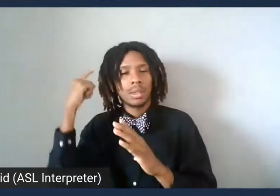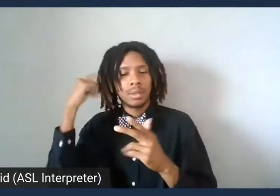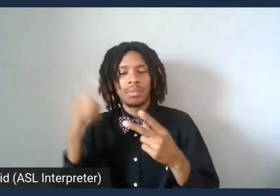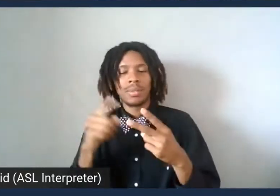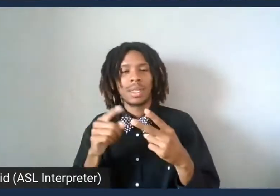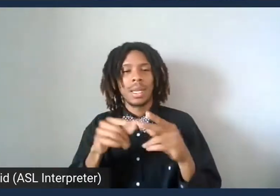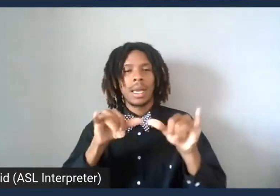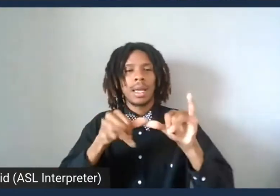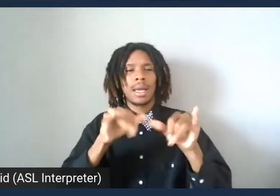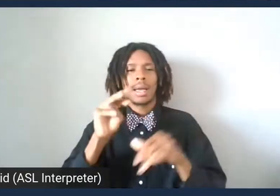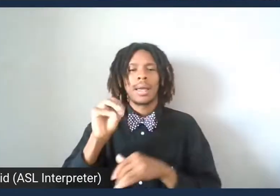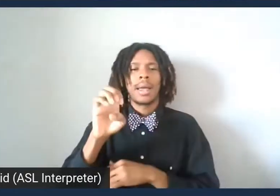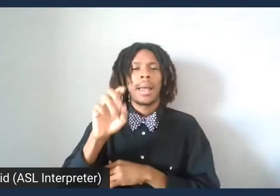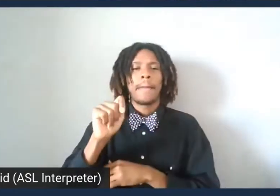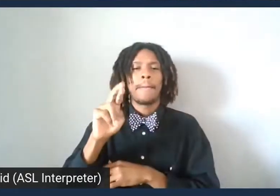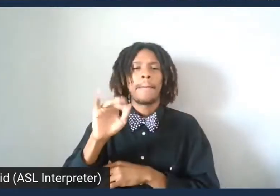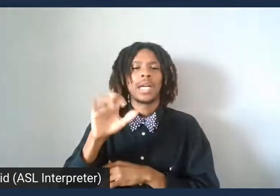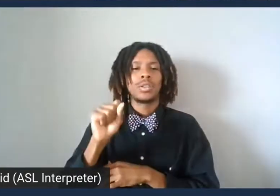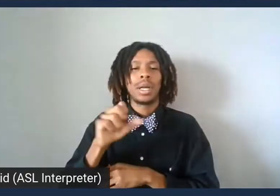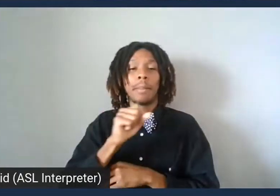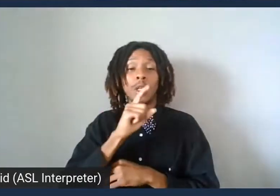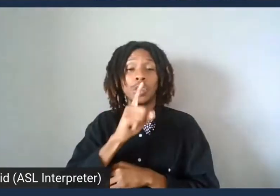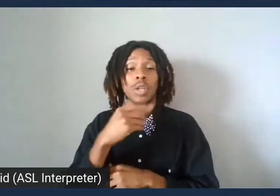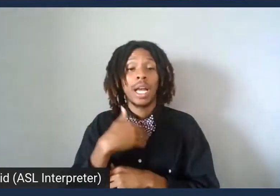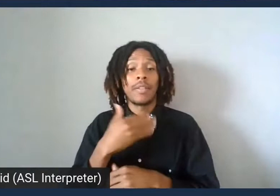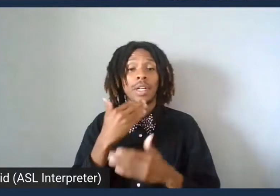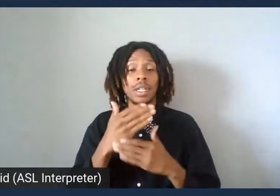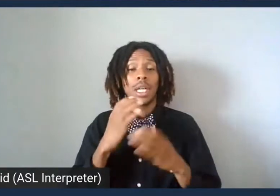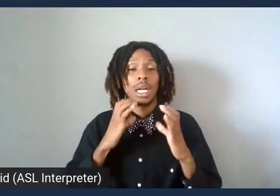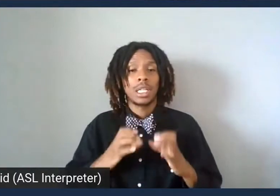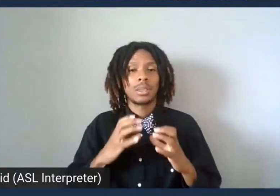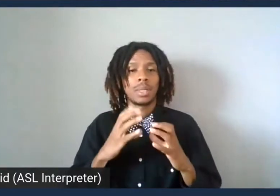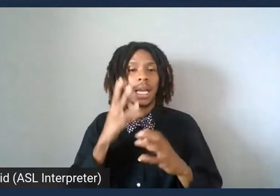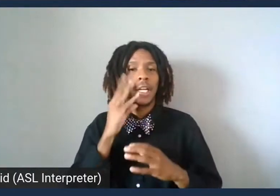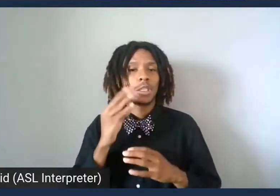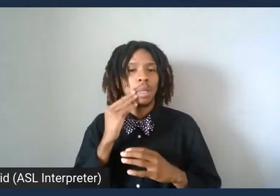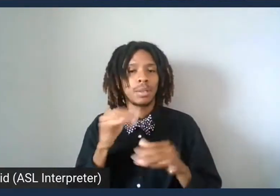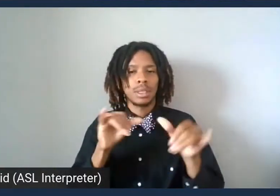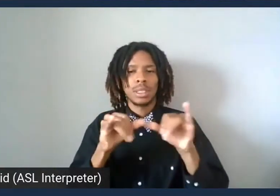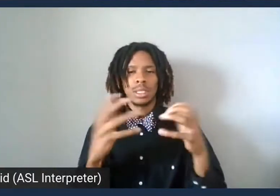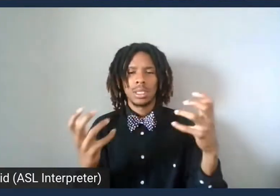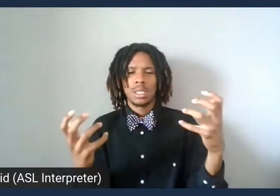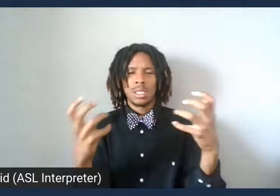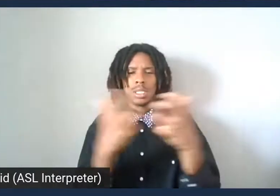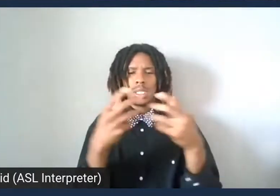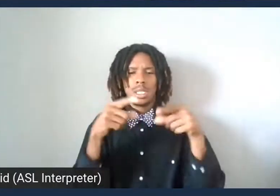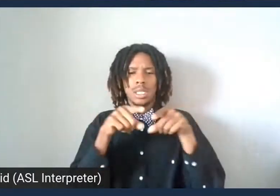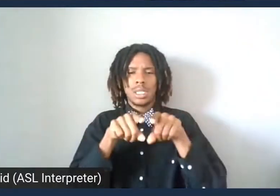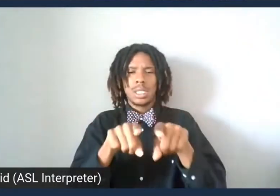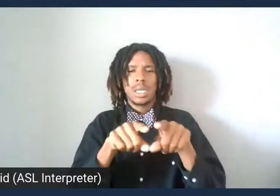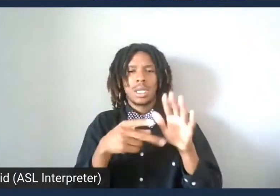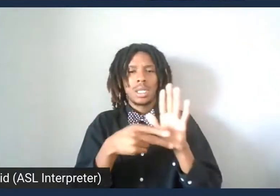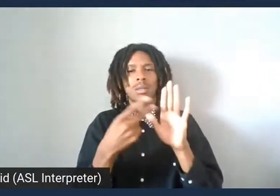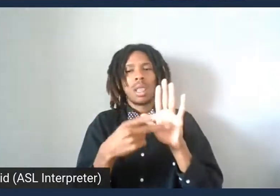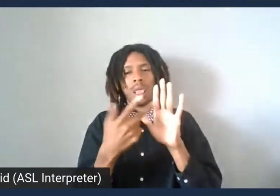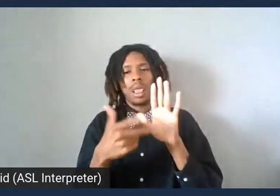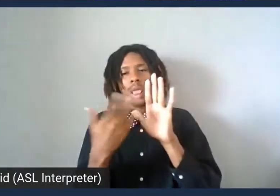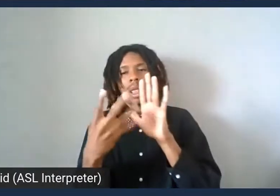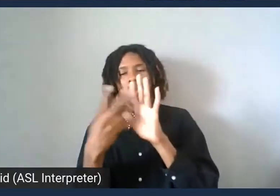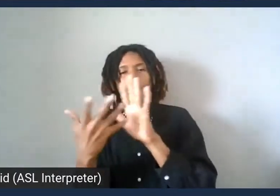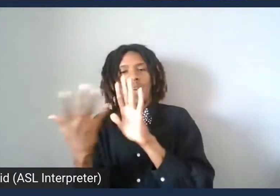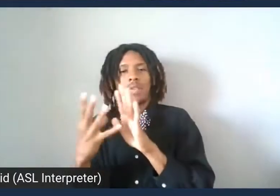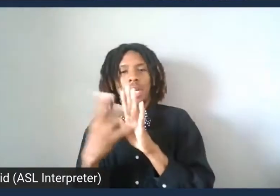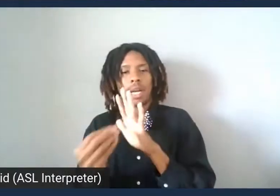You want to make sure that you have good customer experience metrics that align with these redundant partitions. For